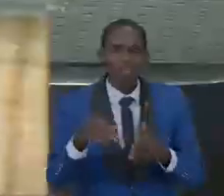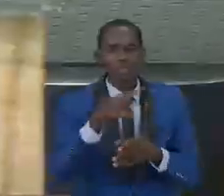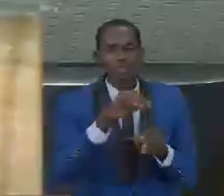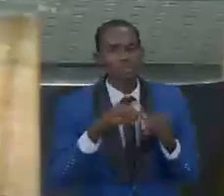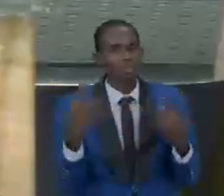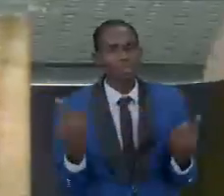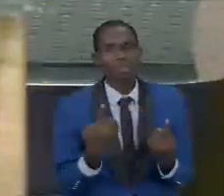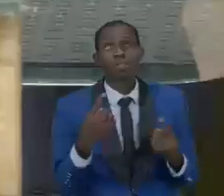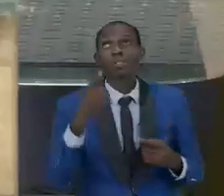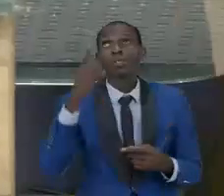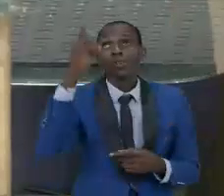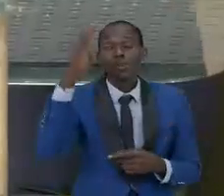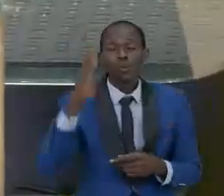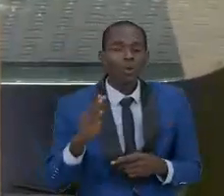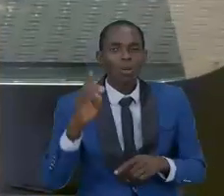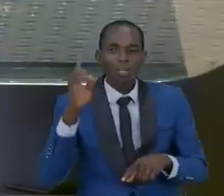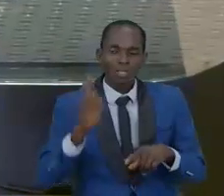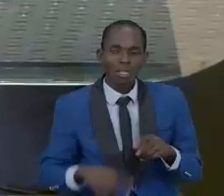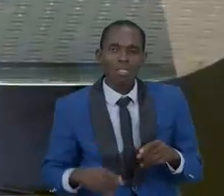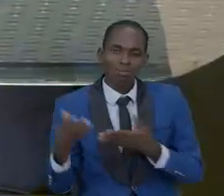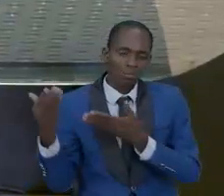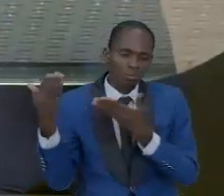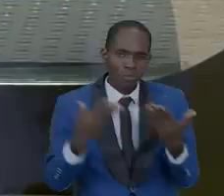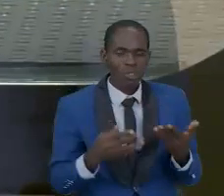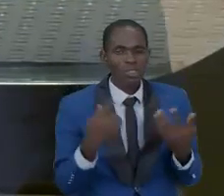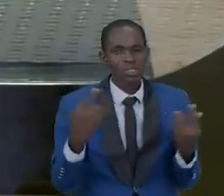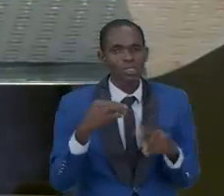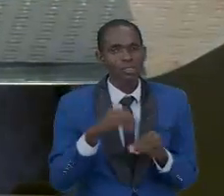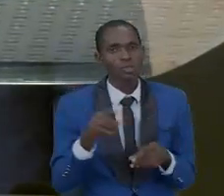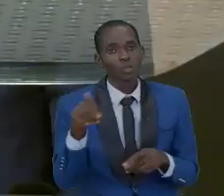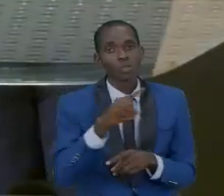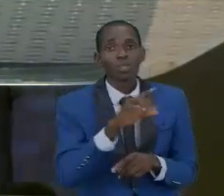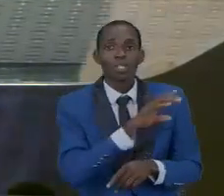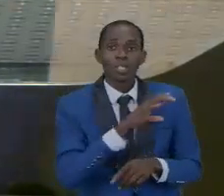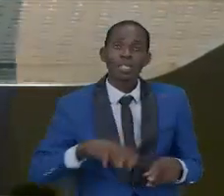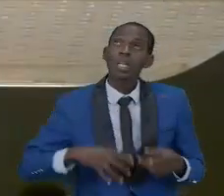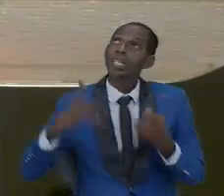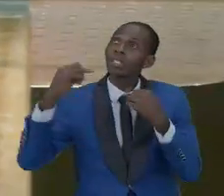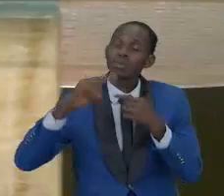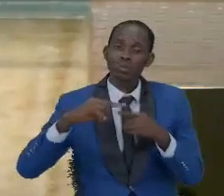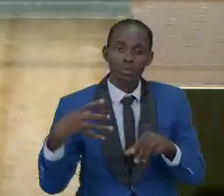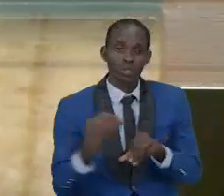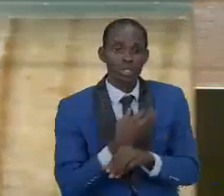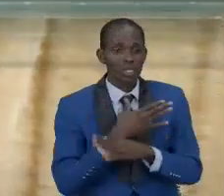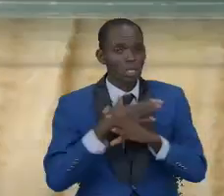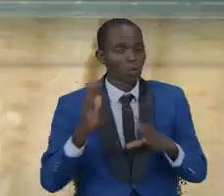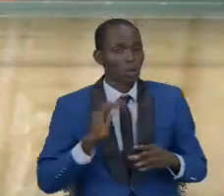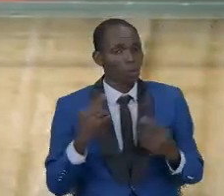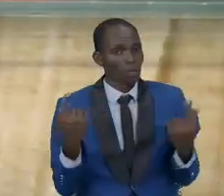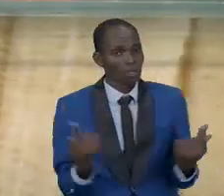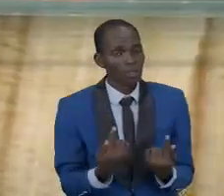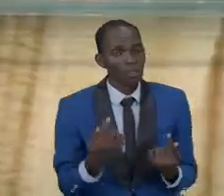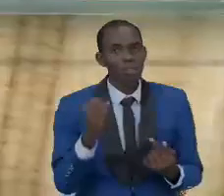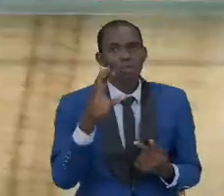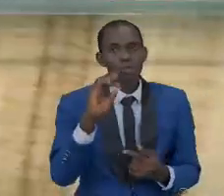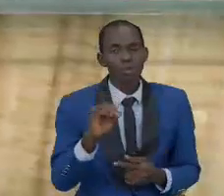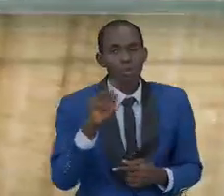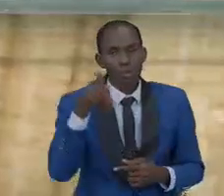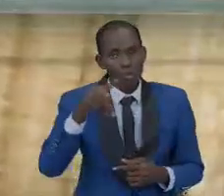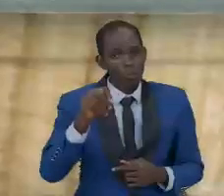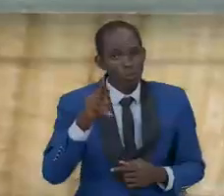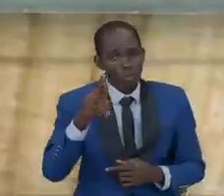the originator of sin he came to take our sin away and so Peter worship